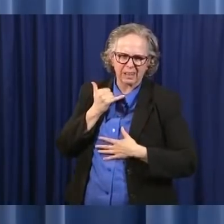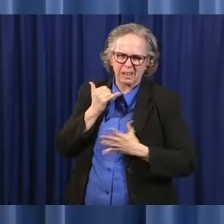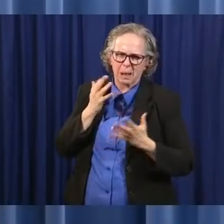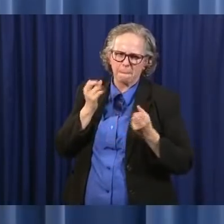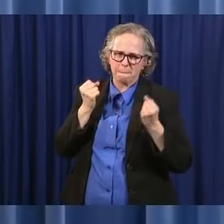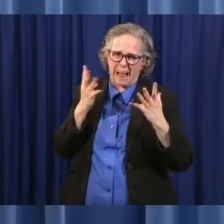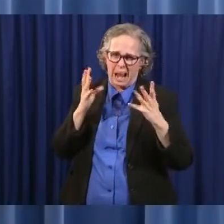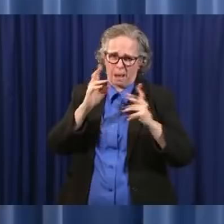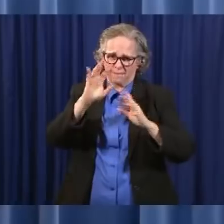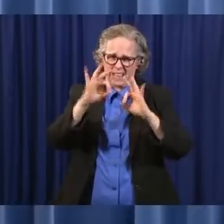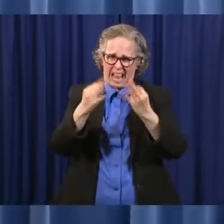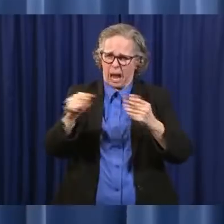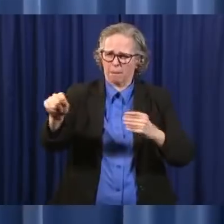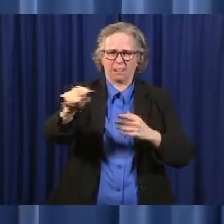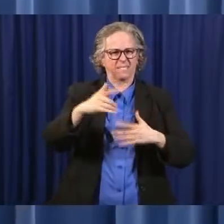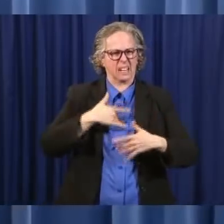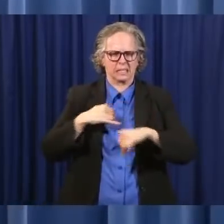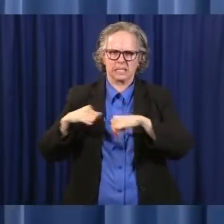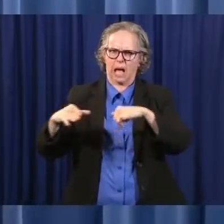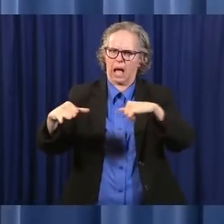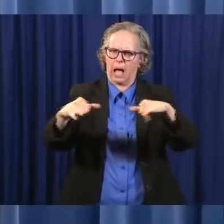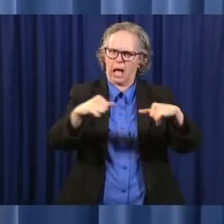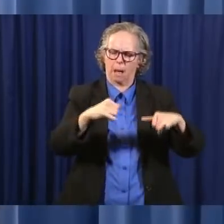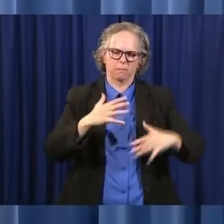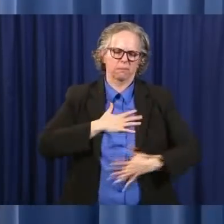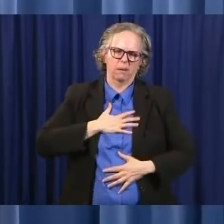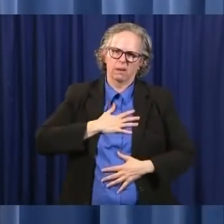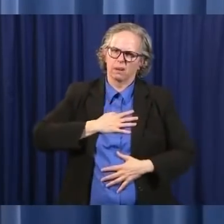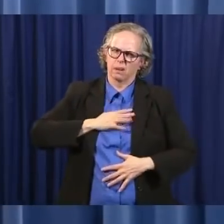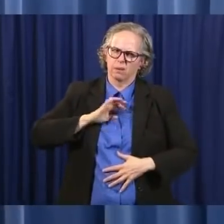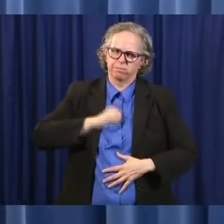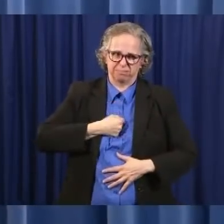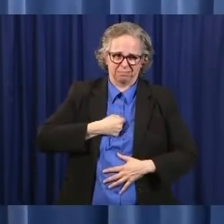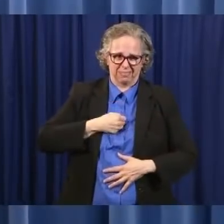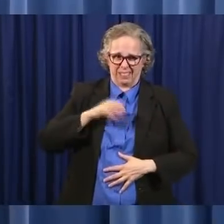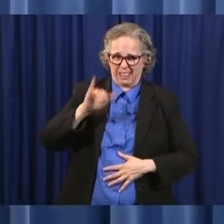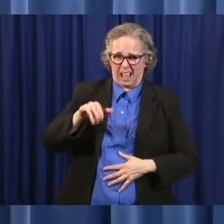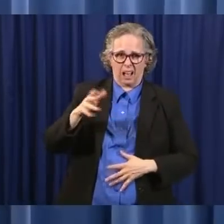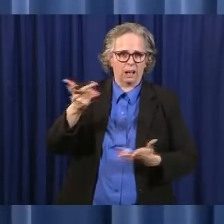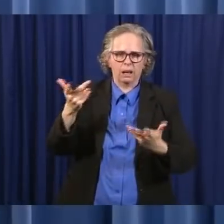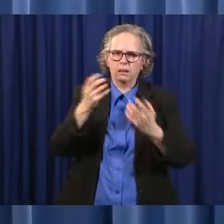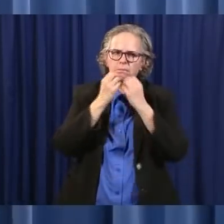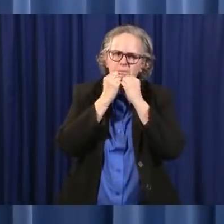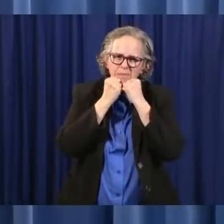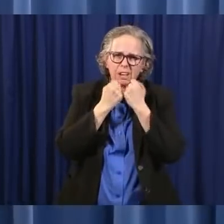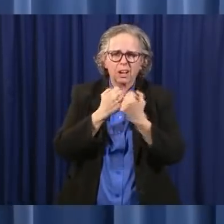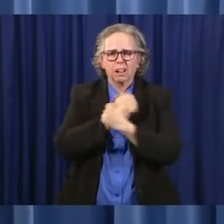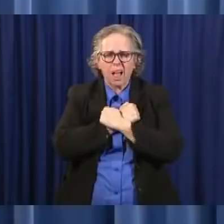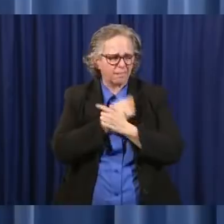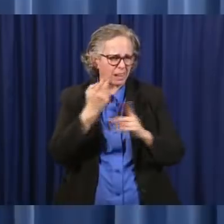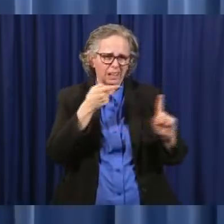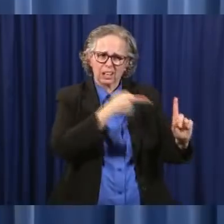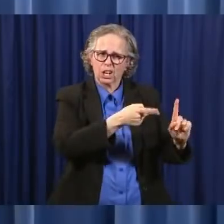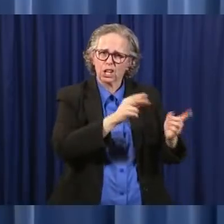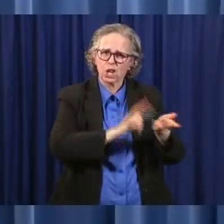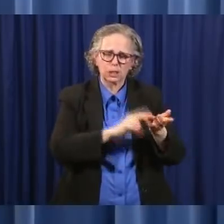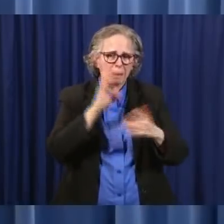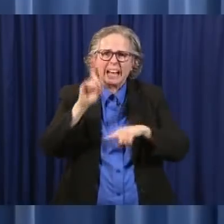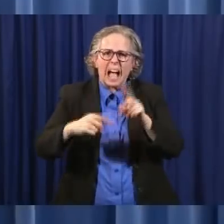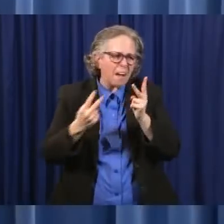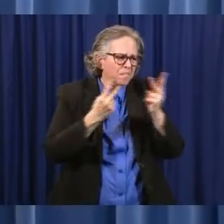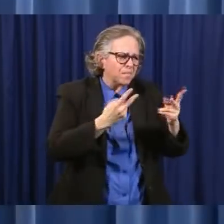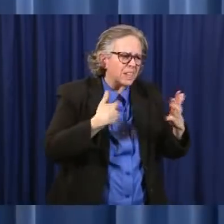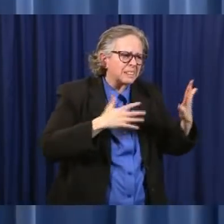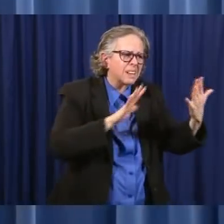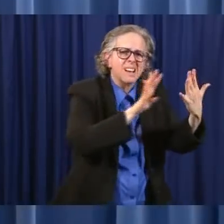tragically are facing, and that is that they have someone in a nursing home and they cannot go see them.